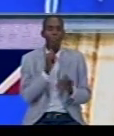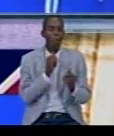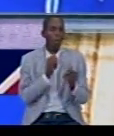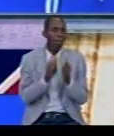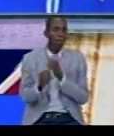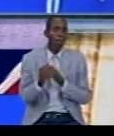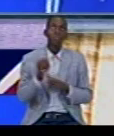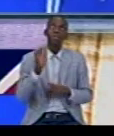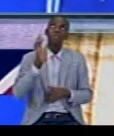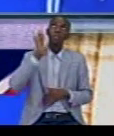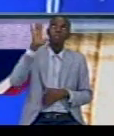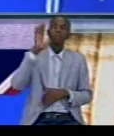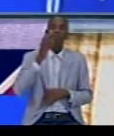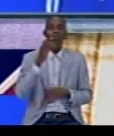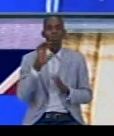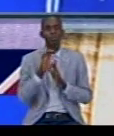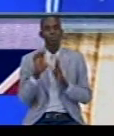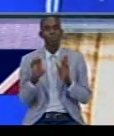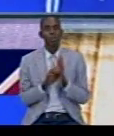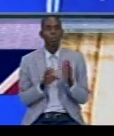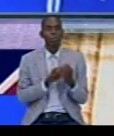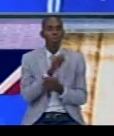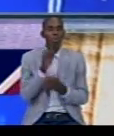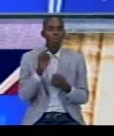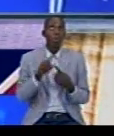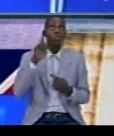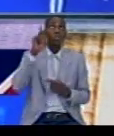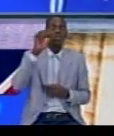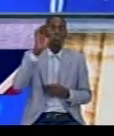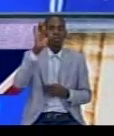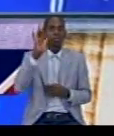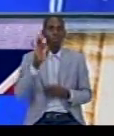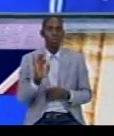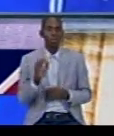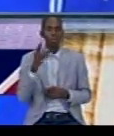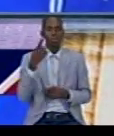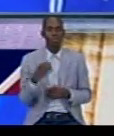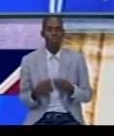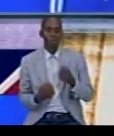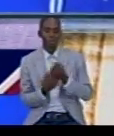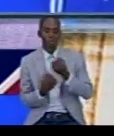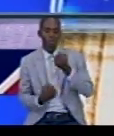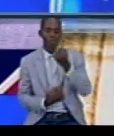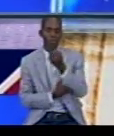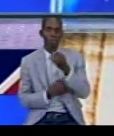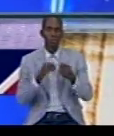his commandment, when he appointed the